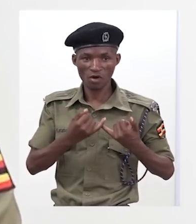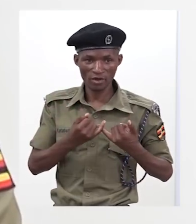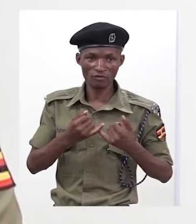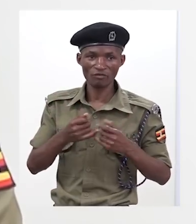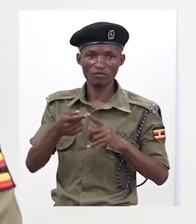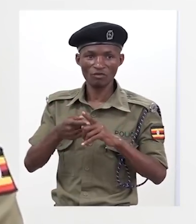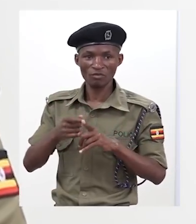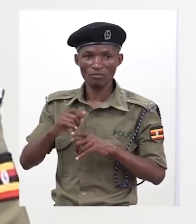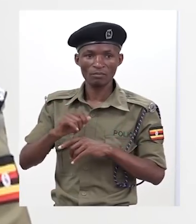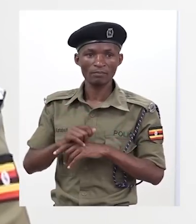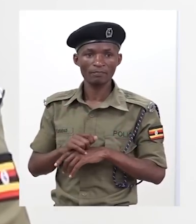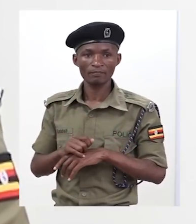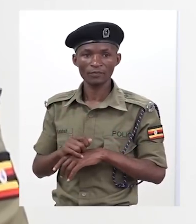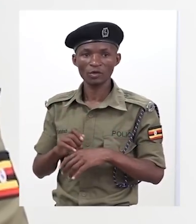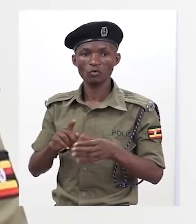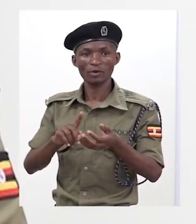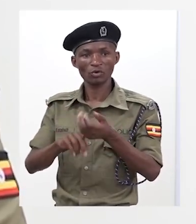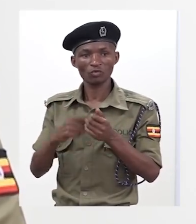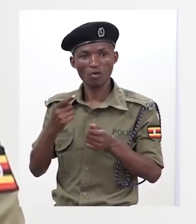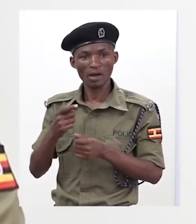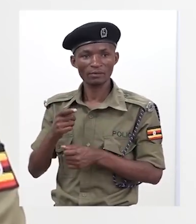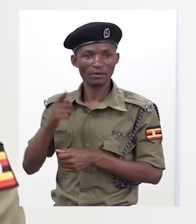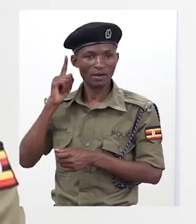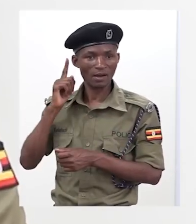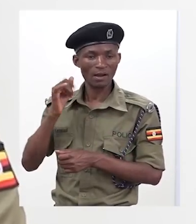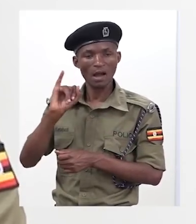Arok. We got one iPhone charger,